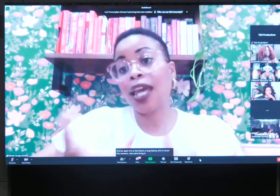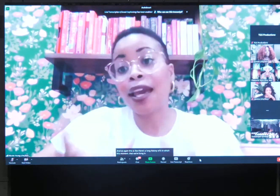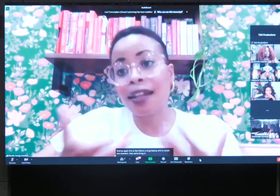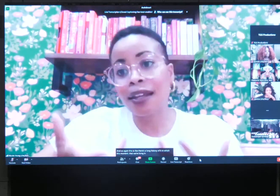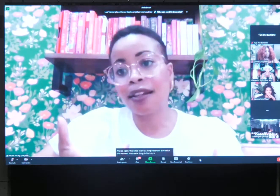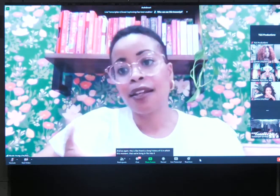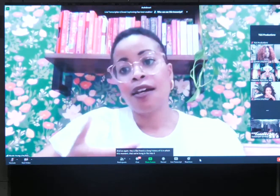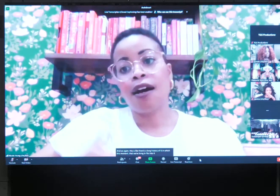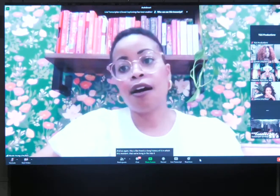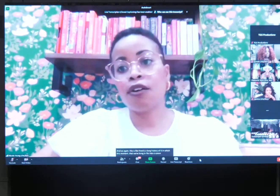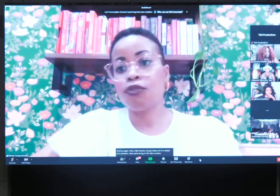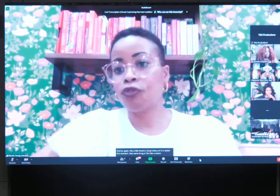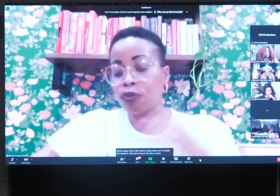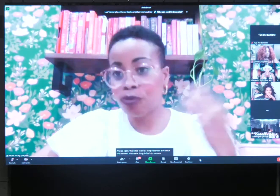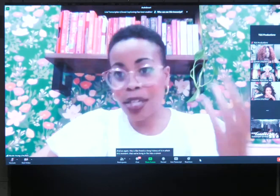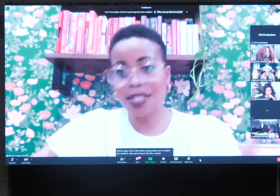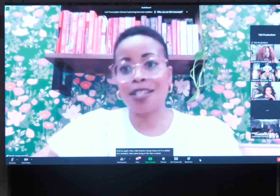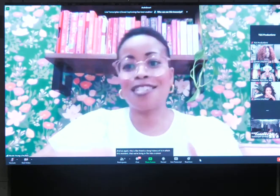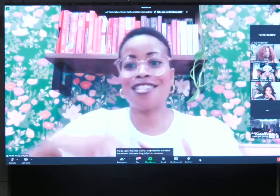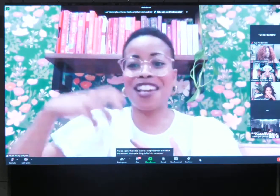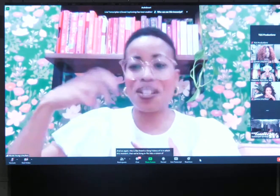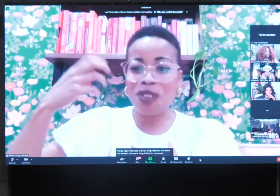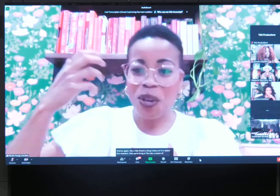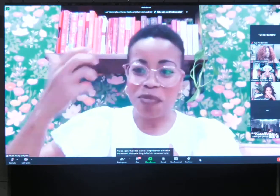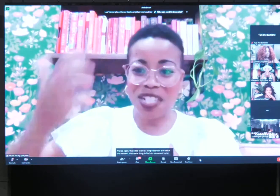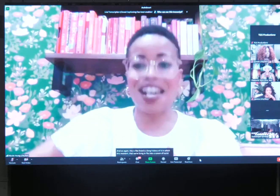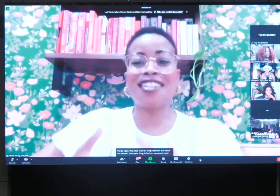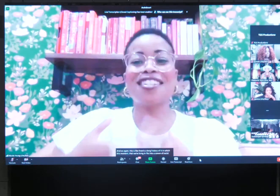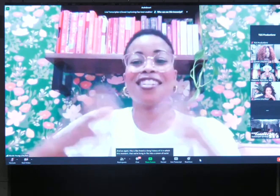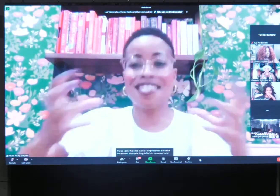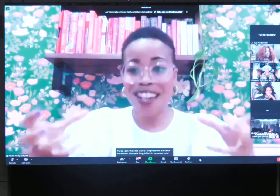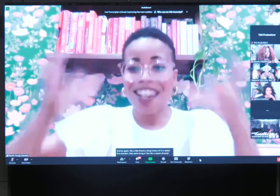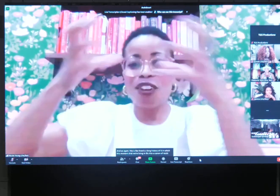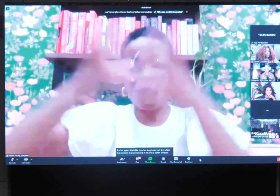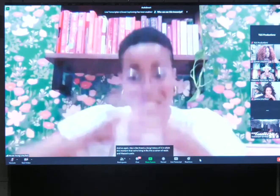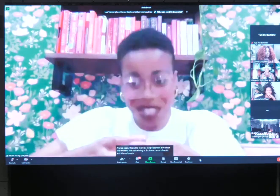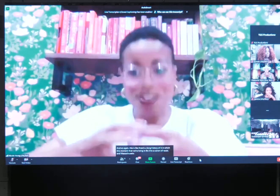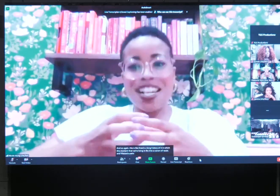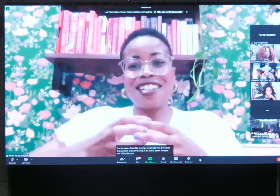a canon of racist and misogynist